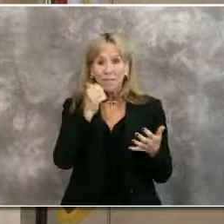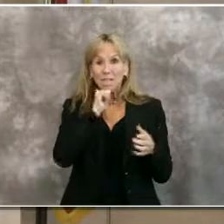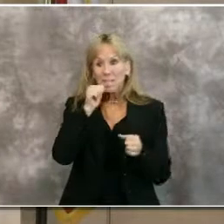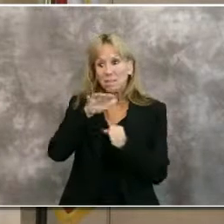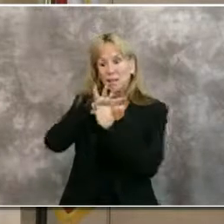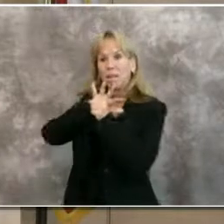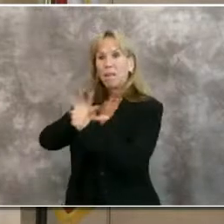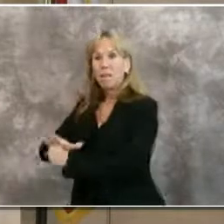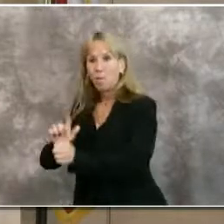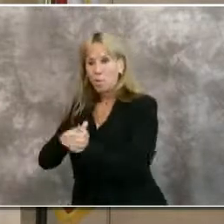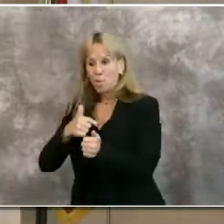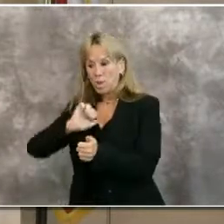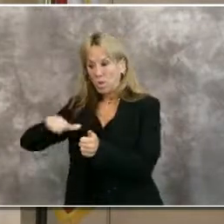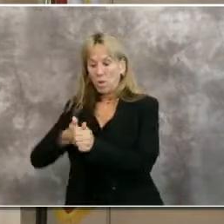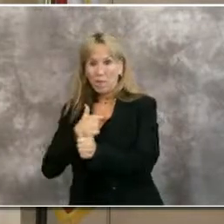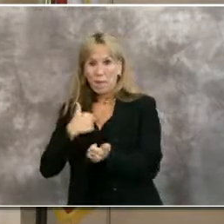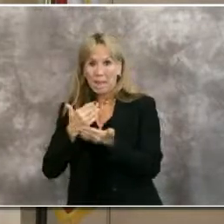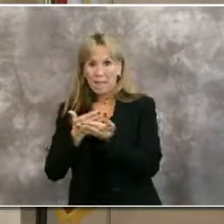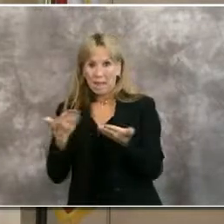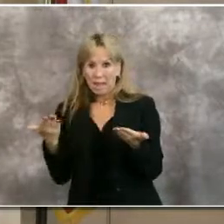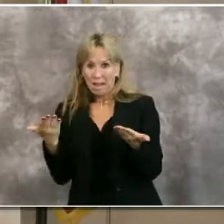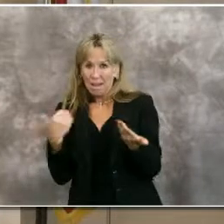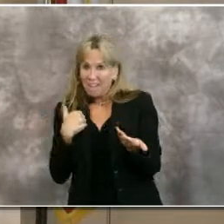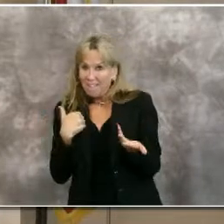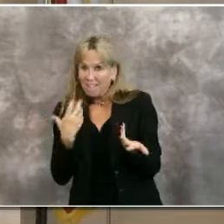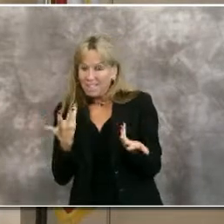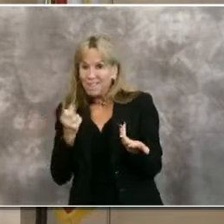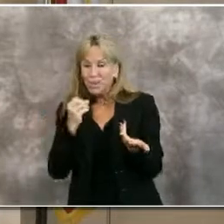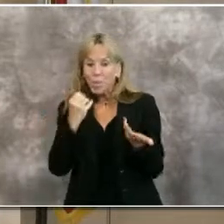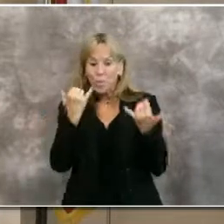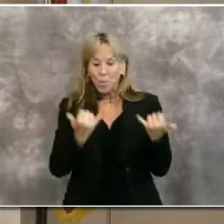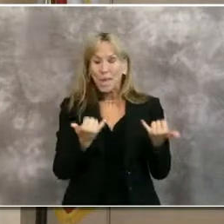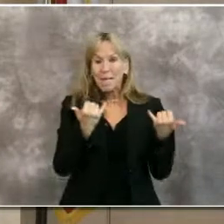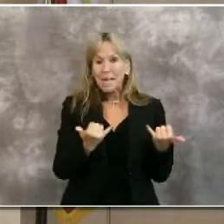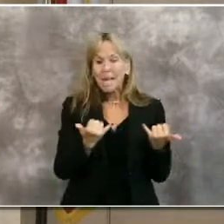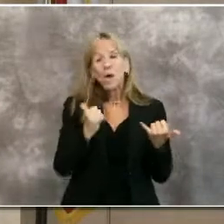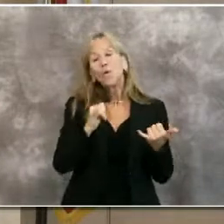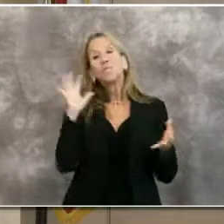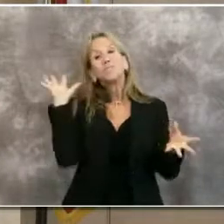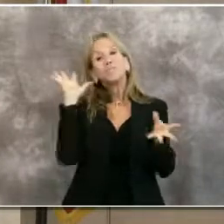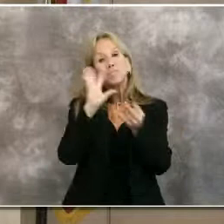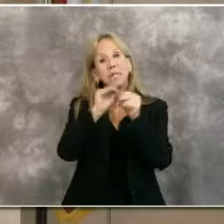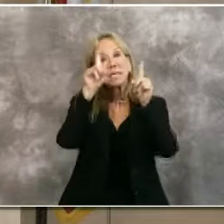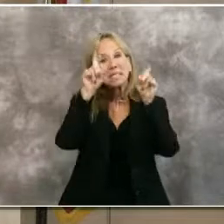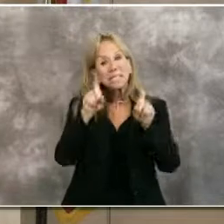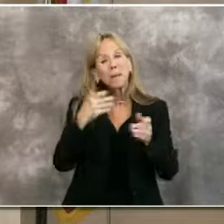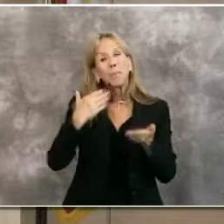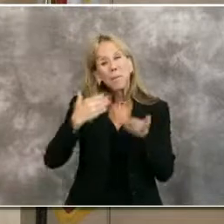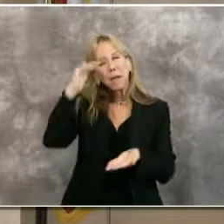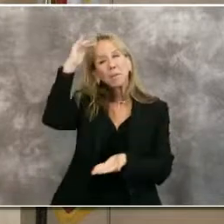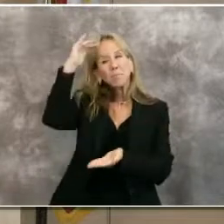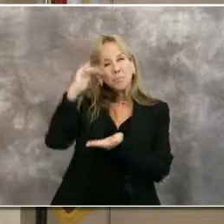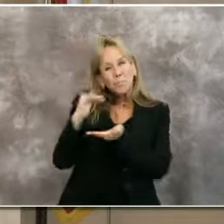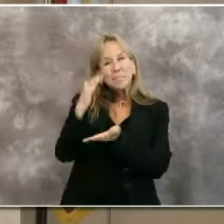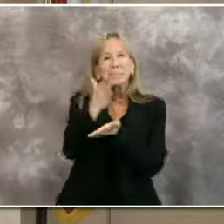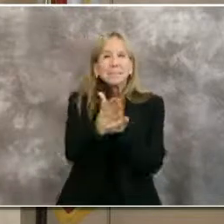but based on what we know right now, while our overall testing might decrease